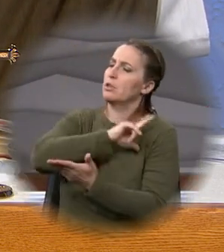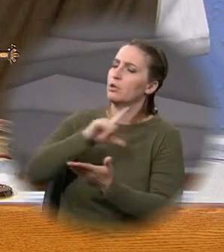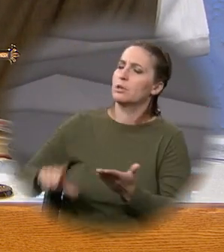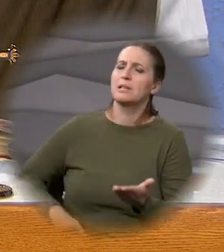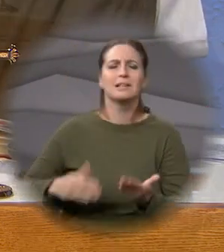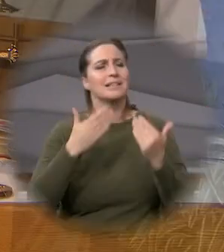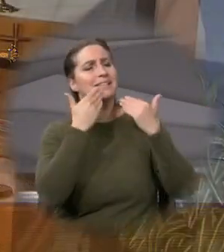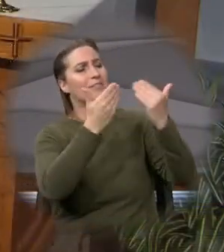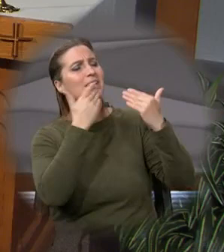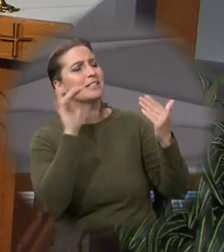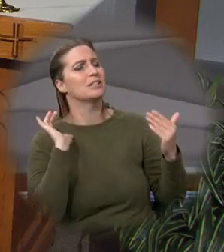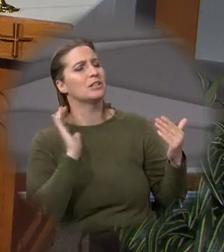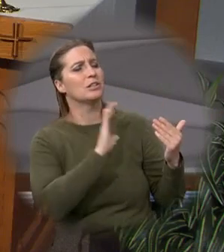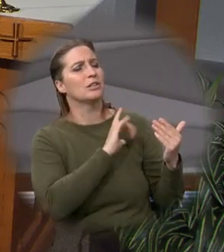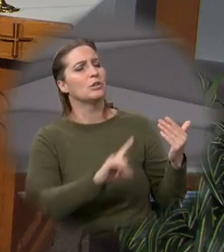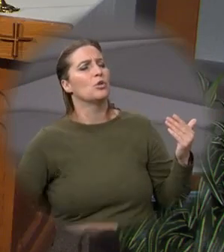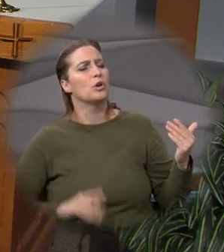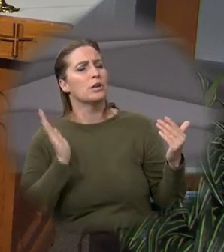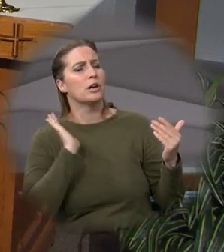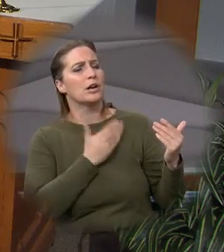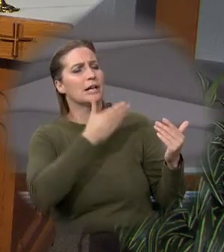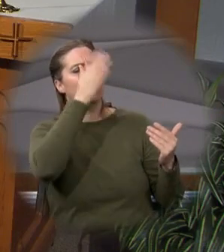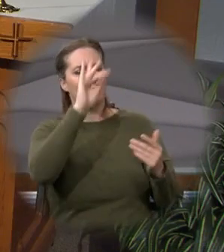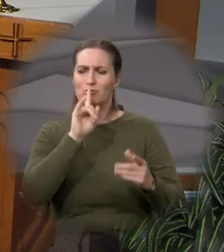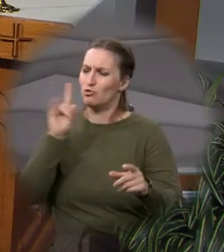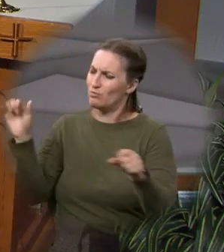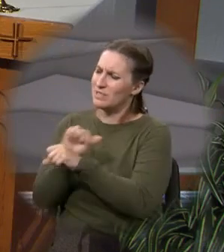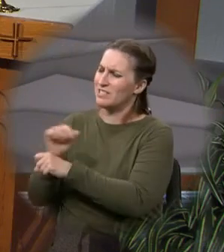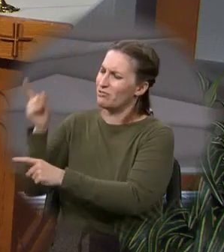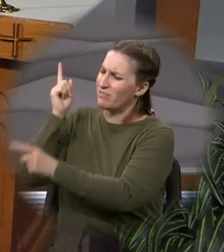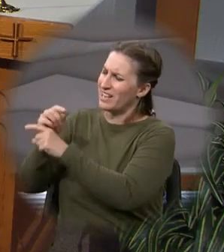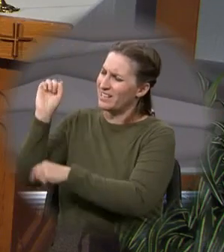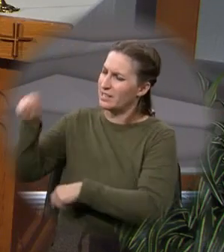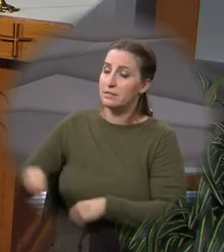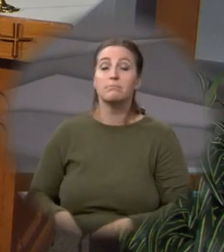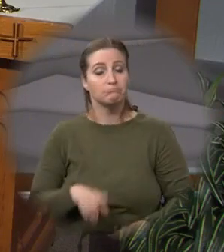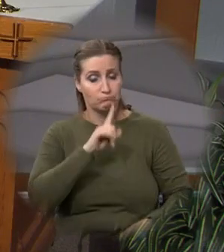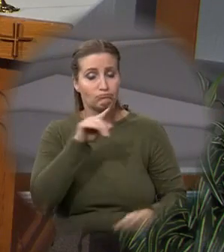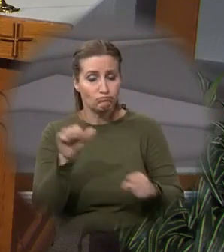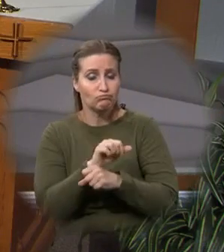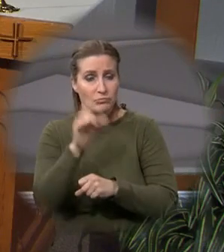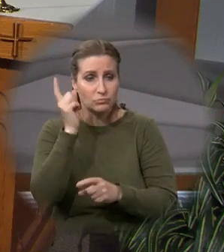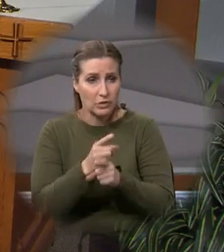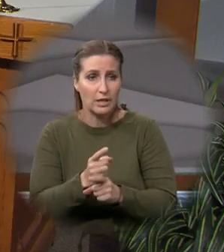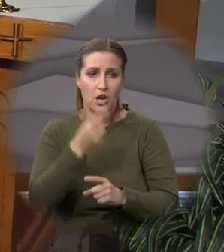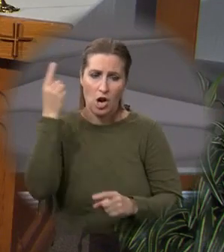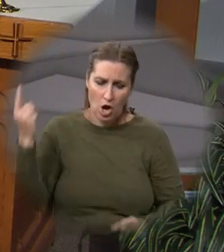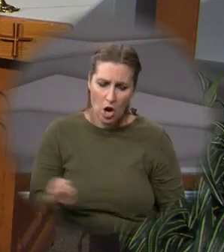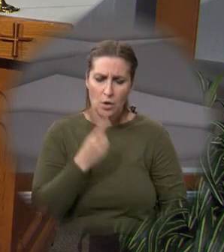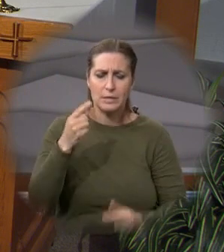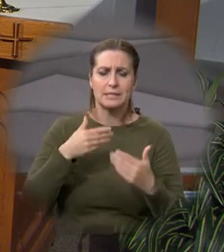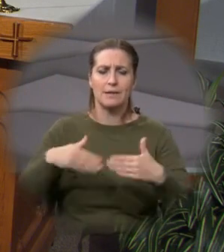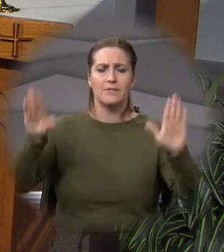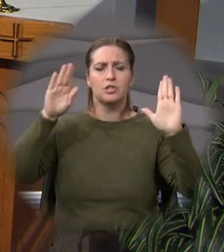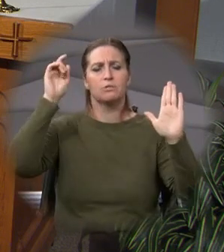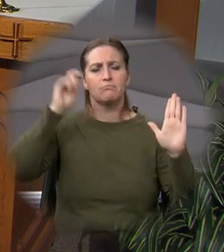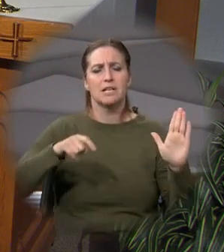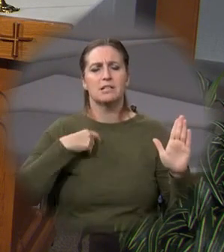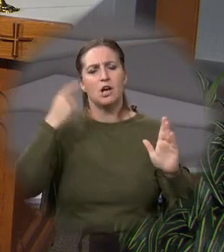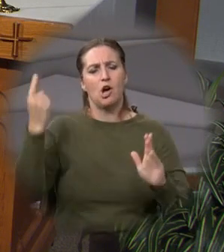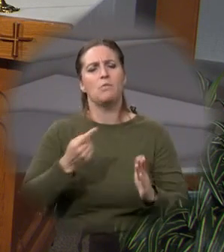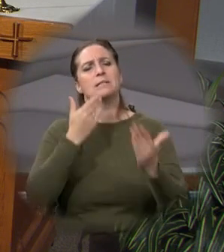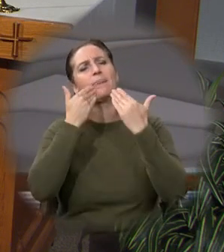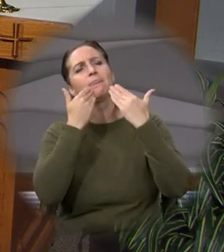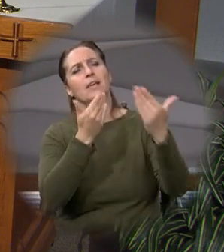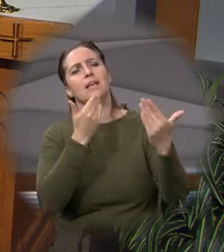Lord. Let us give thanks to the Lord our God. It is right and just. It is truly right and just, our duty and our salvation, always and everywhere to